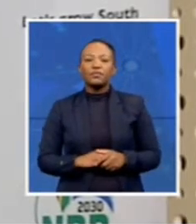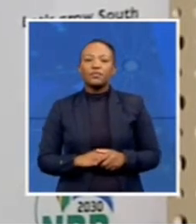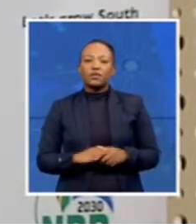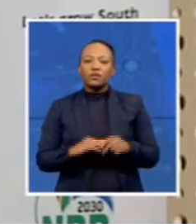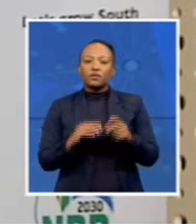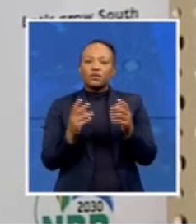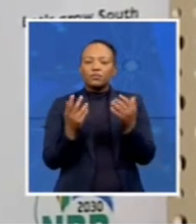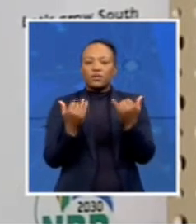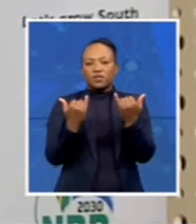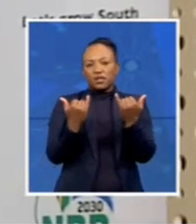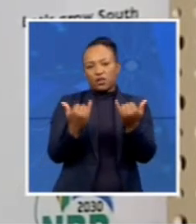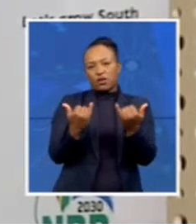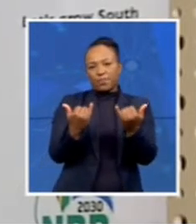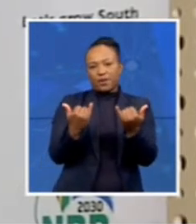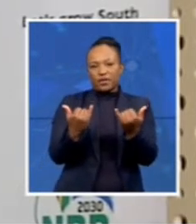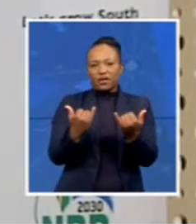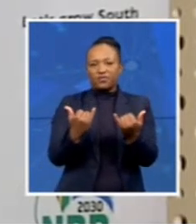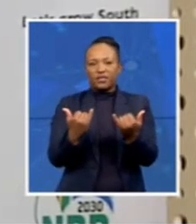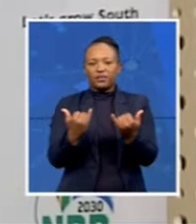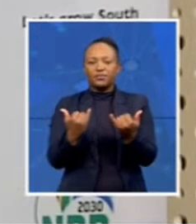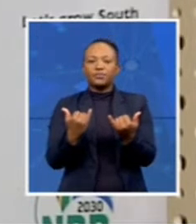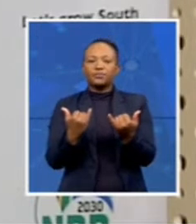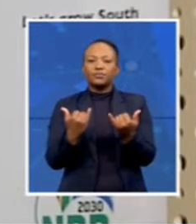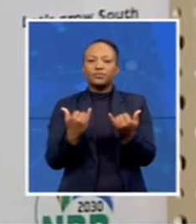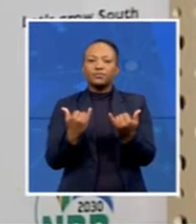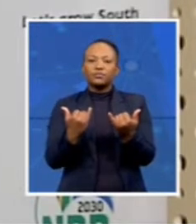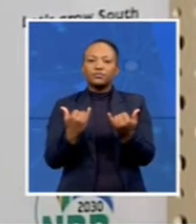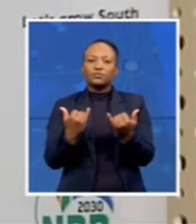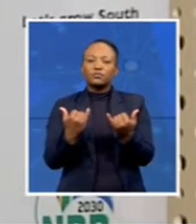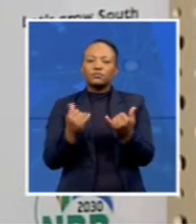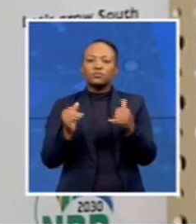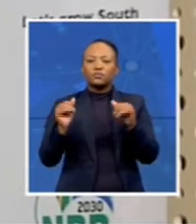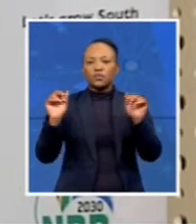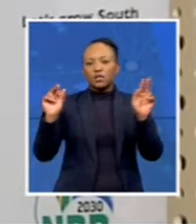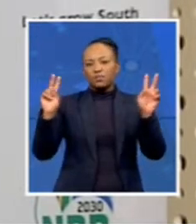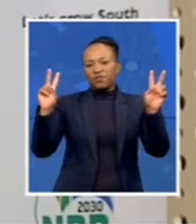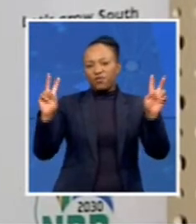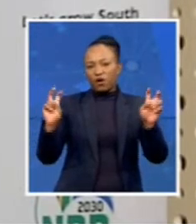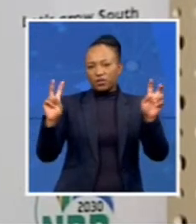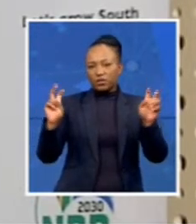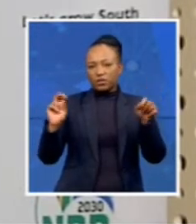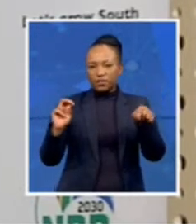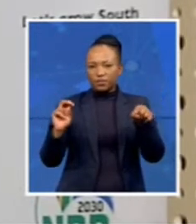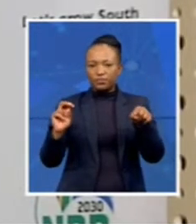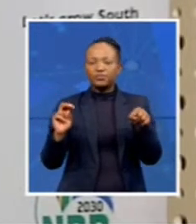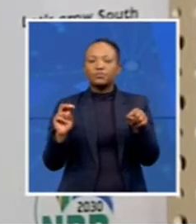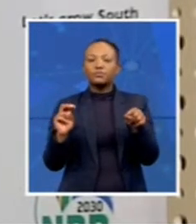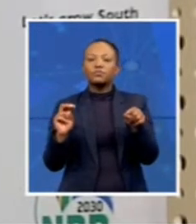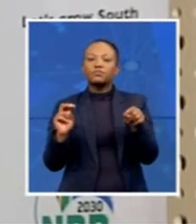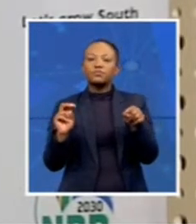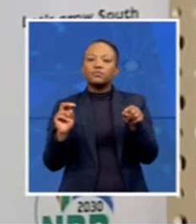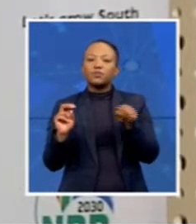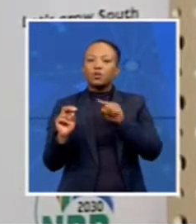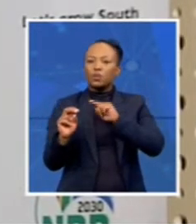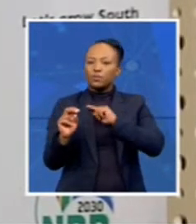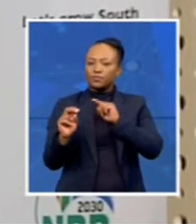and issue a warning to polluters that stop polluting.